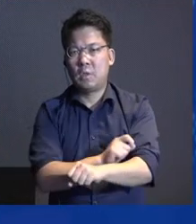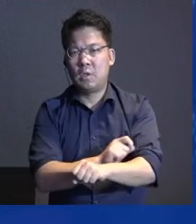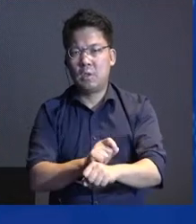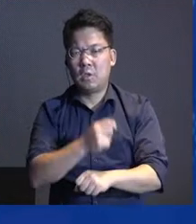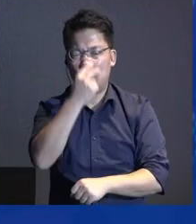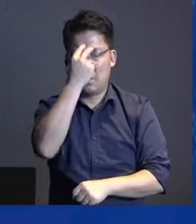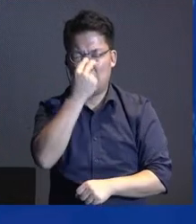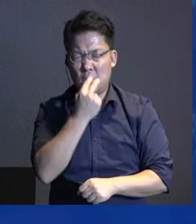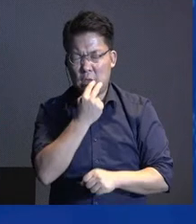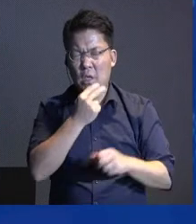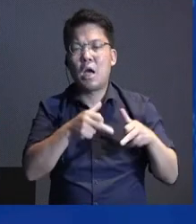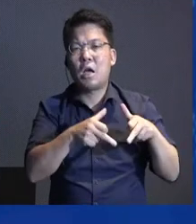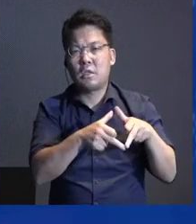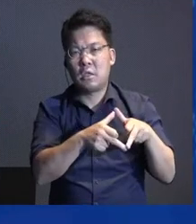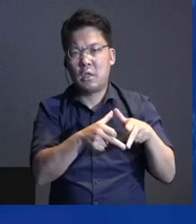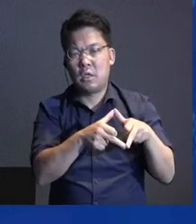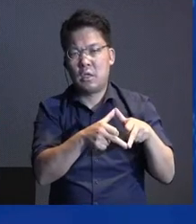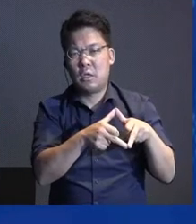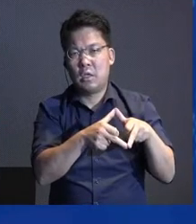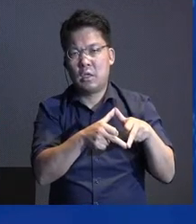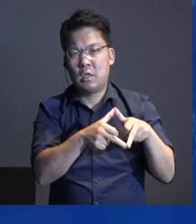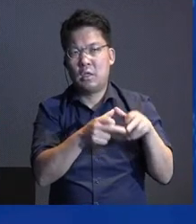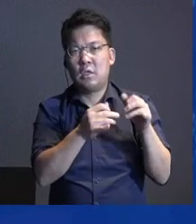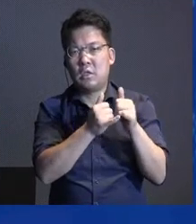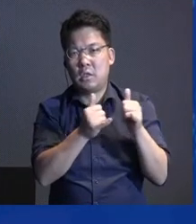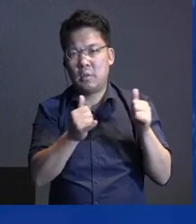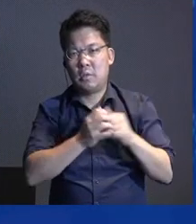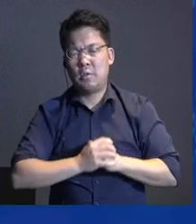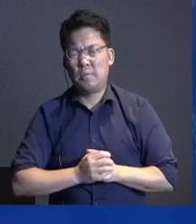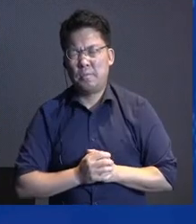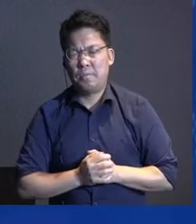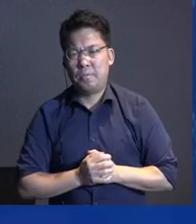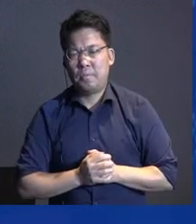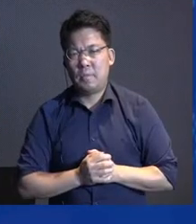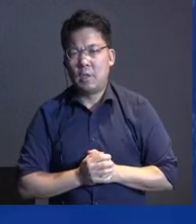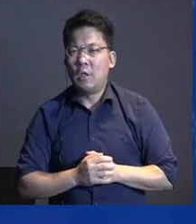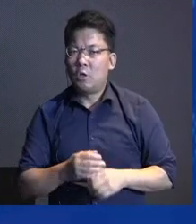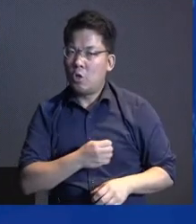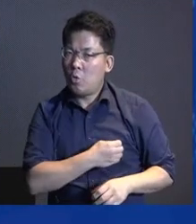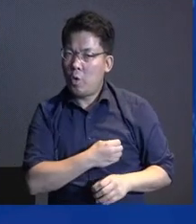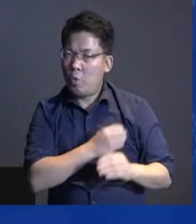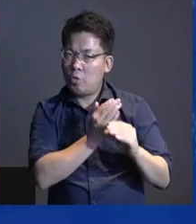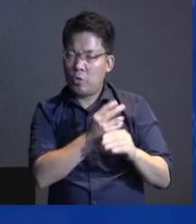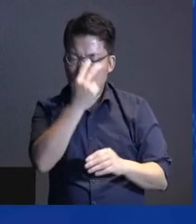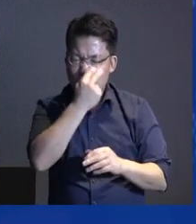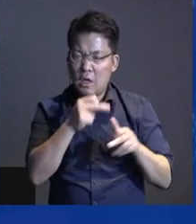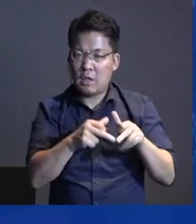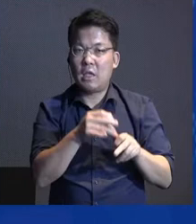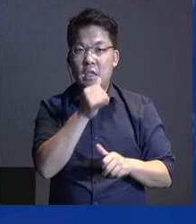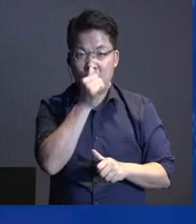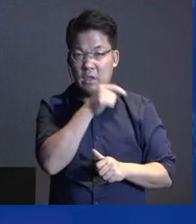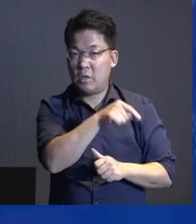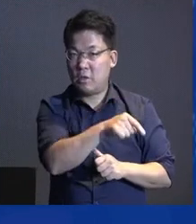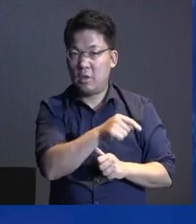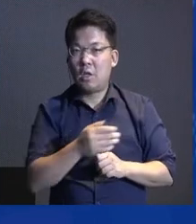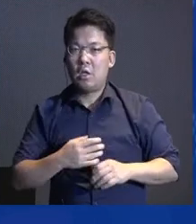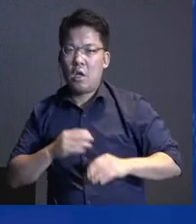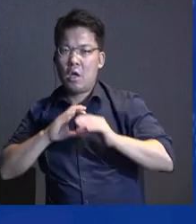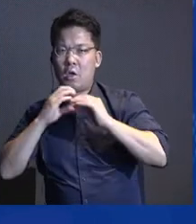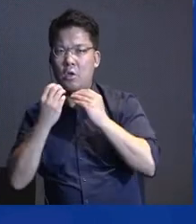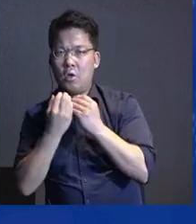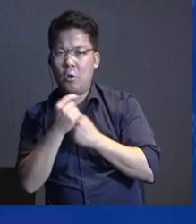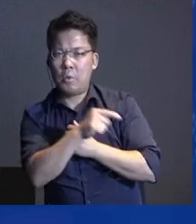since she was young. Because of the sickness, she became blind. And then the club sent volunteers to her, and she said that after meeting